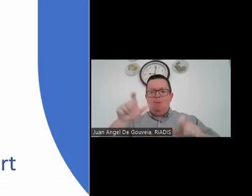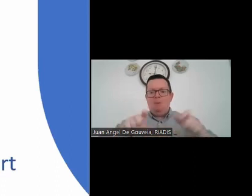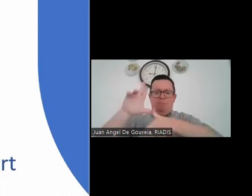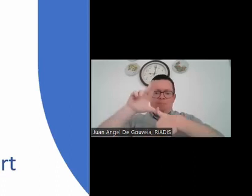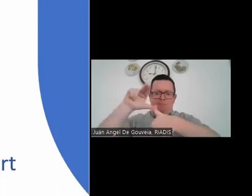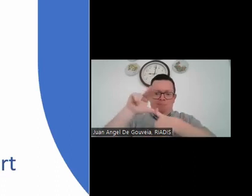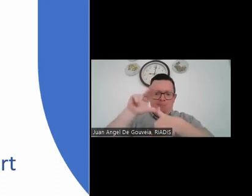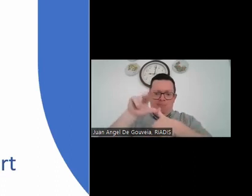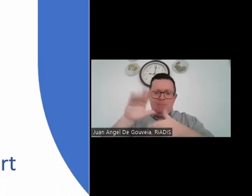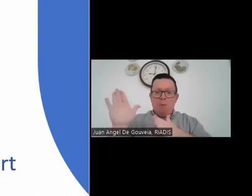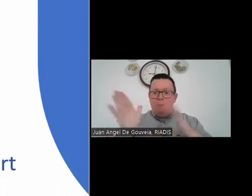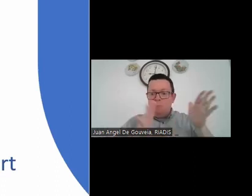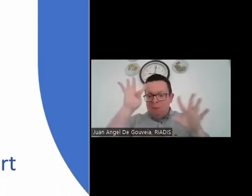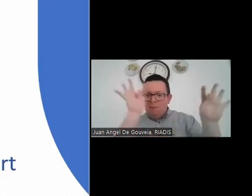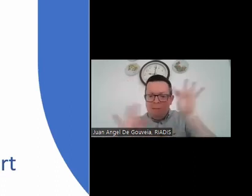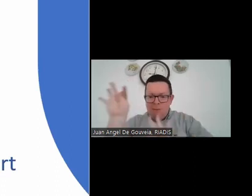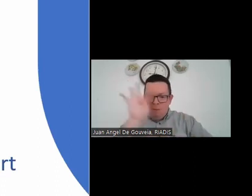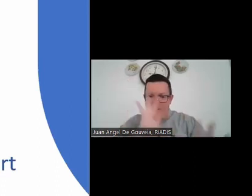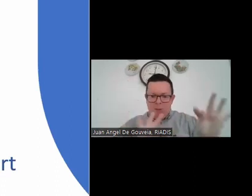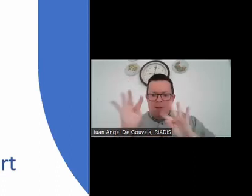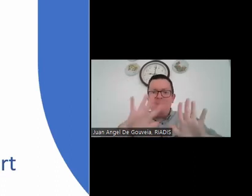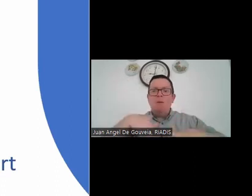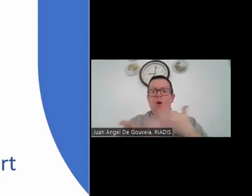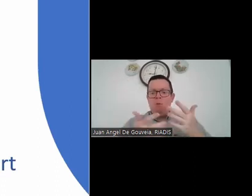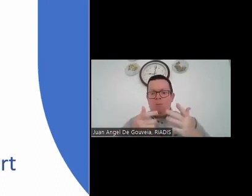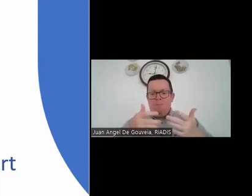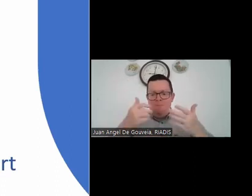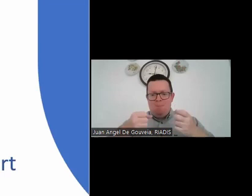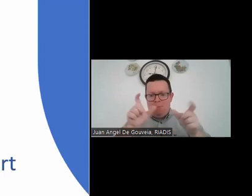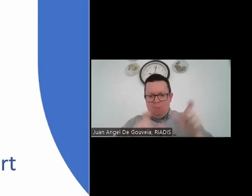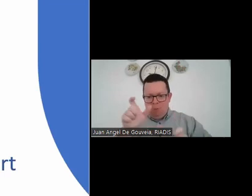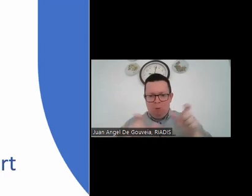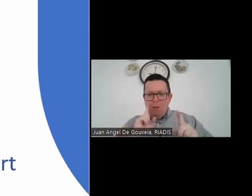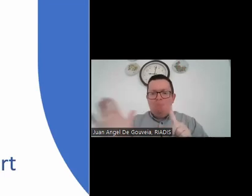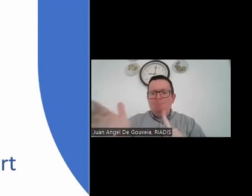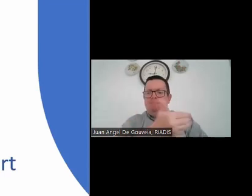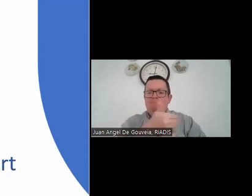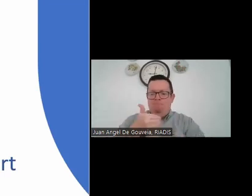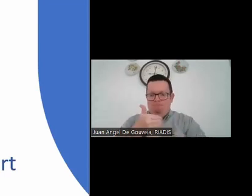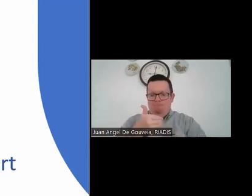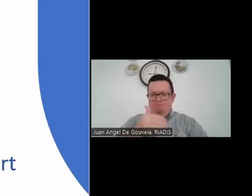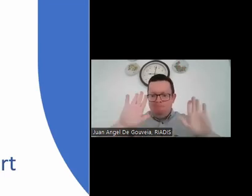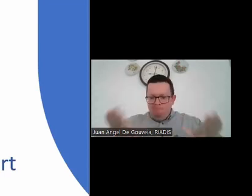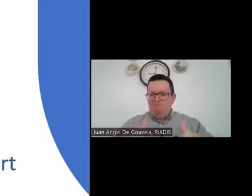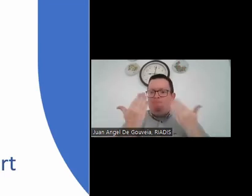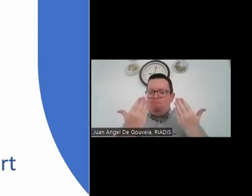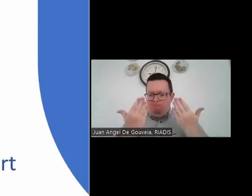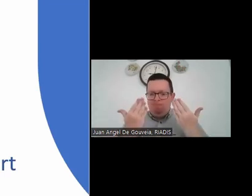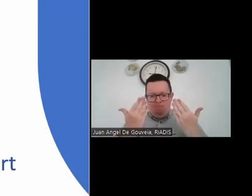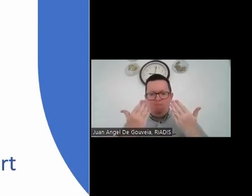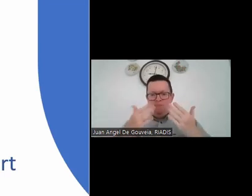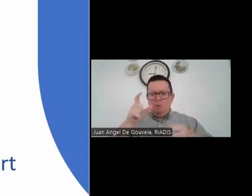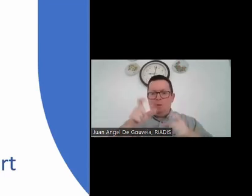measures, and reduce them to protect people. Furthermore, risk reduction practice should have